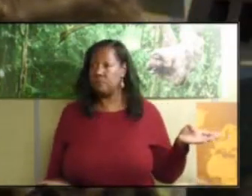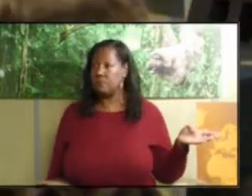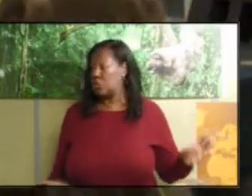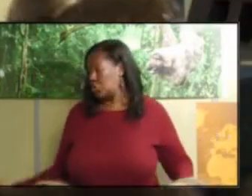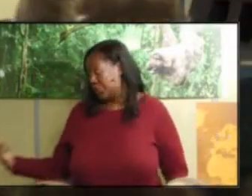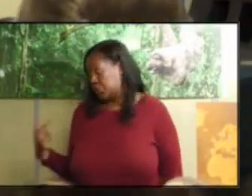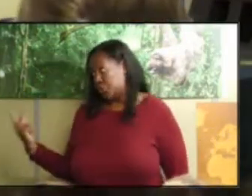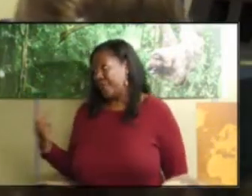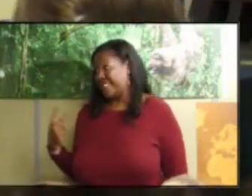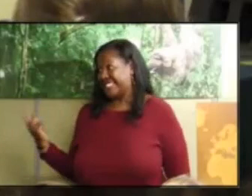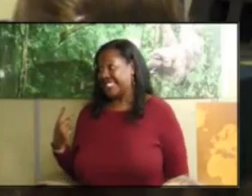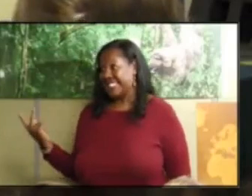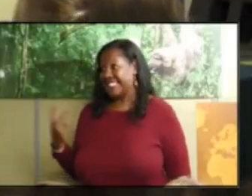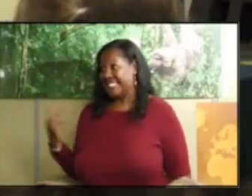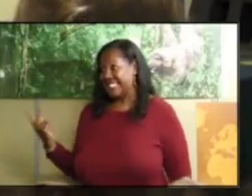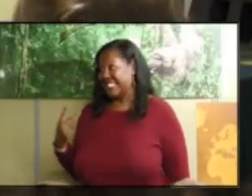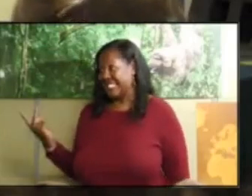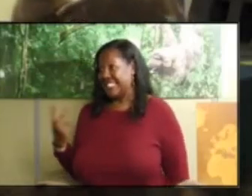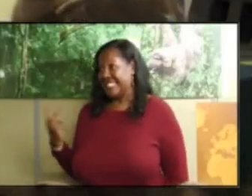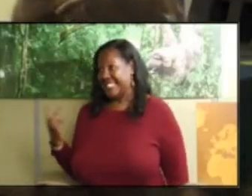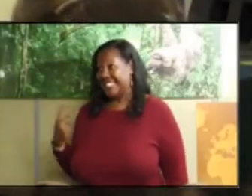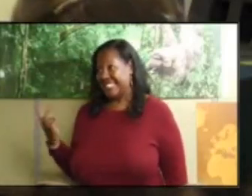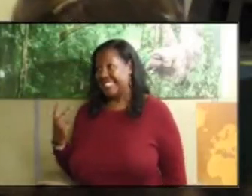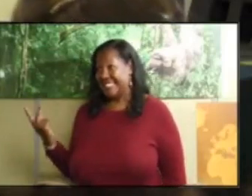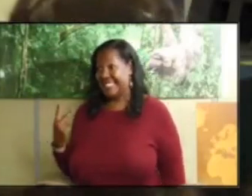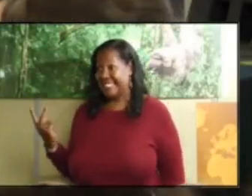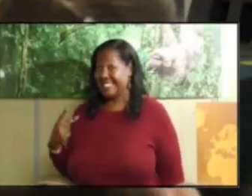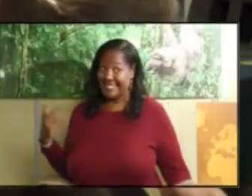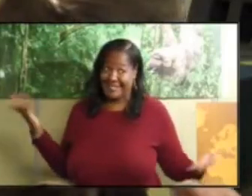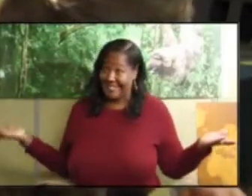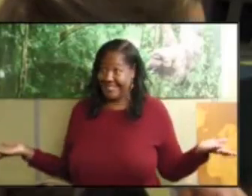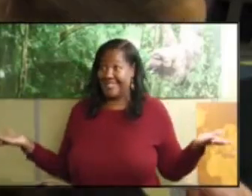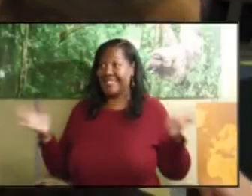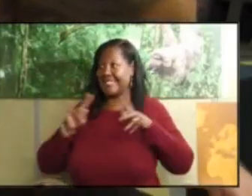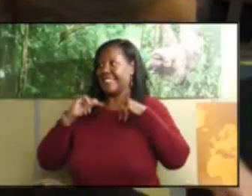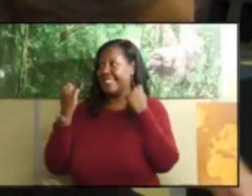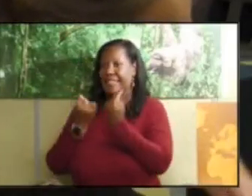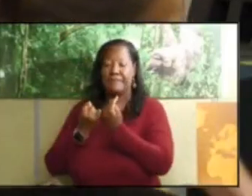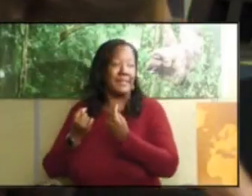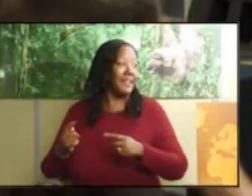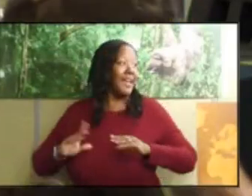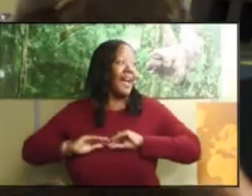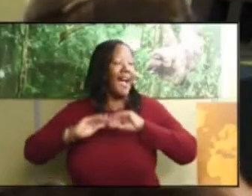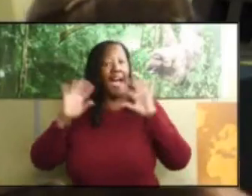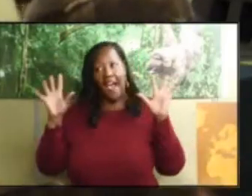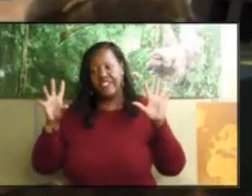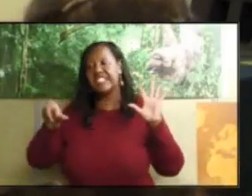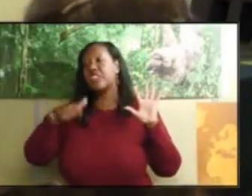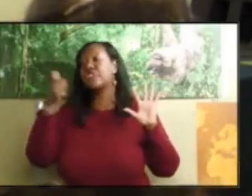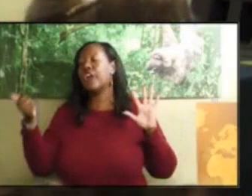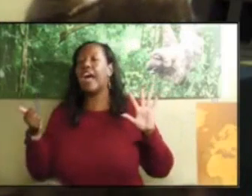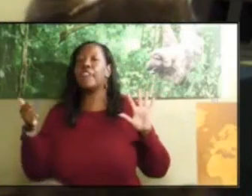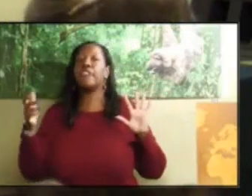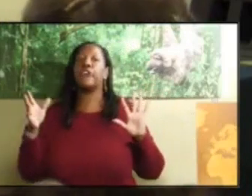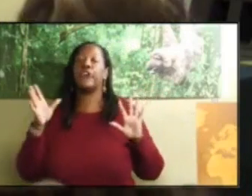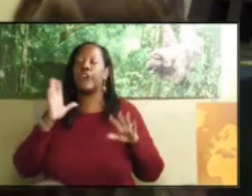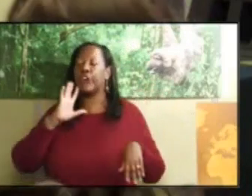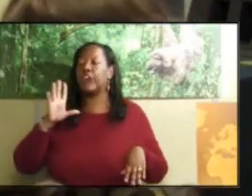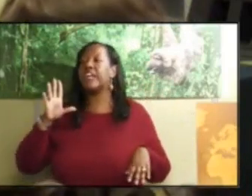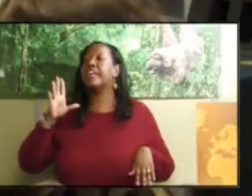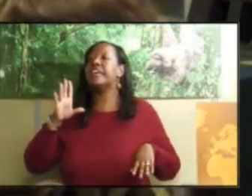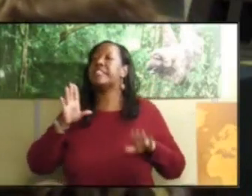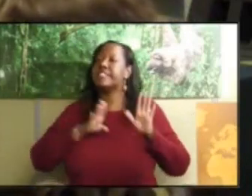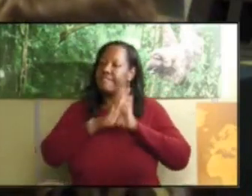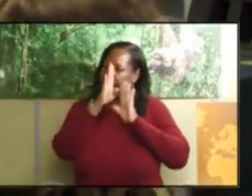us. This is the exhibit development team at SIE. Obviously there are other exhibit developers throughout the Smithsonian.